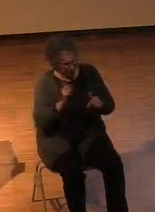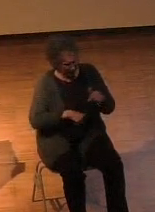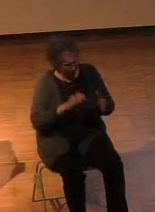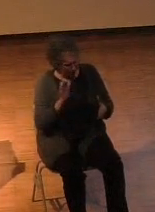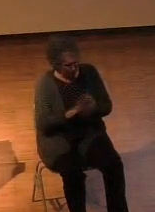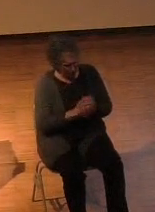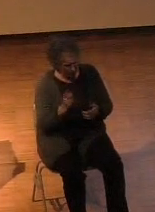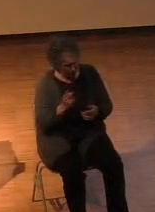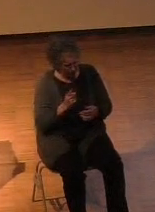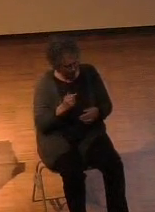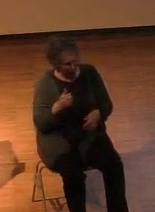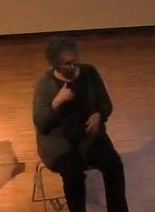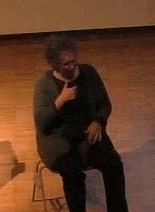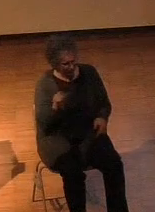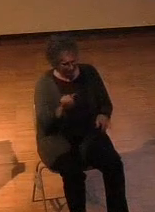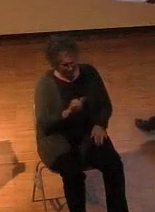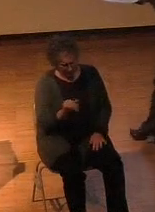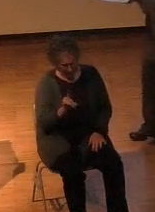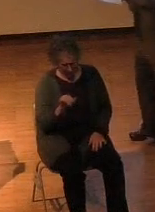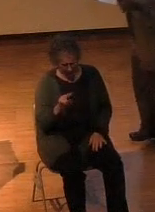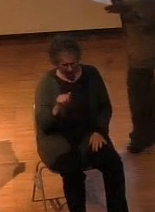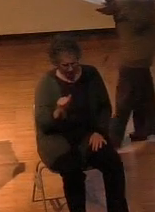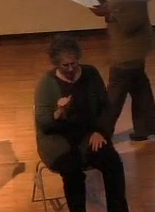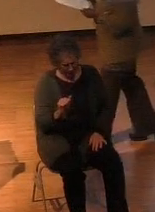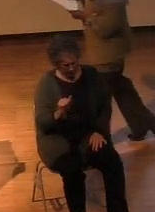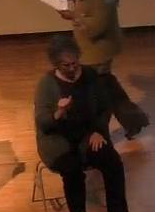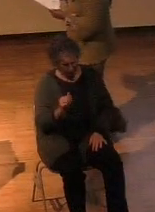They might look at it that way. Who knows?